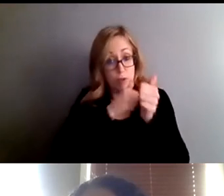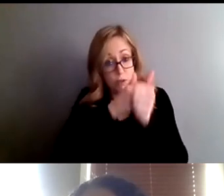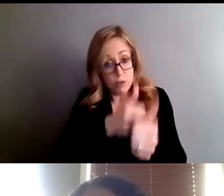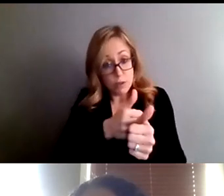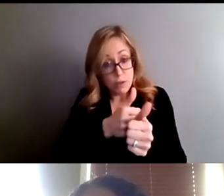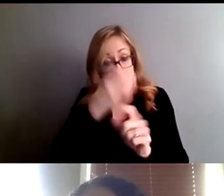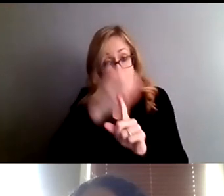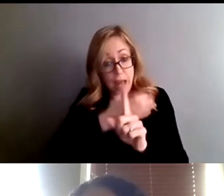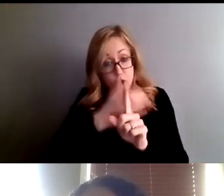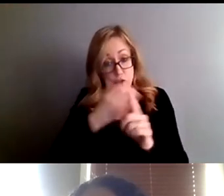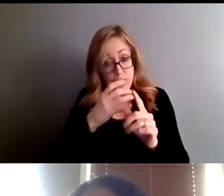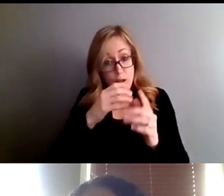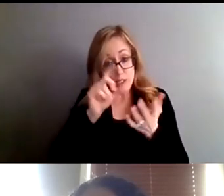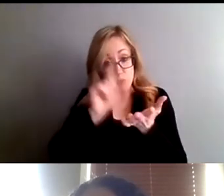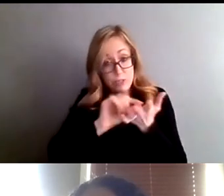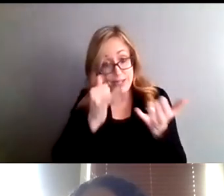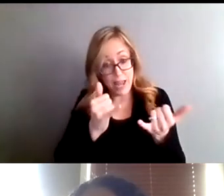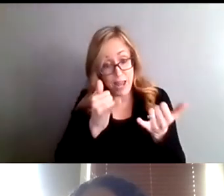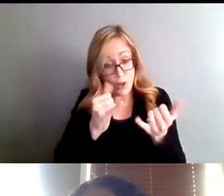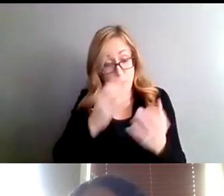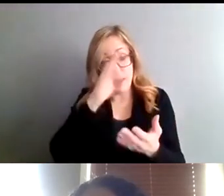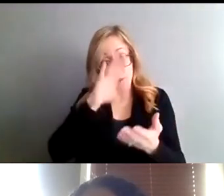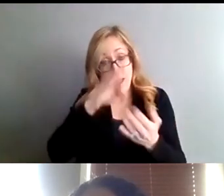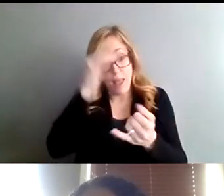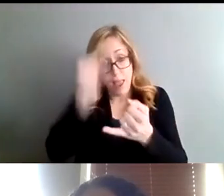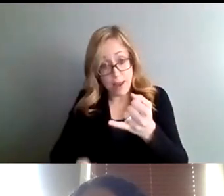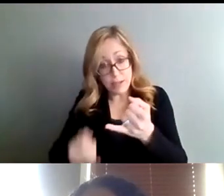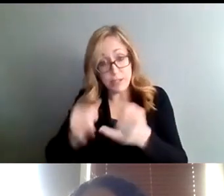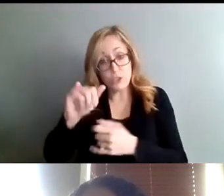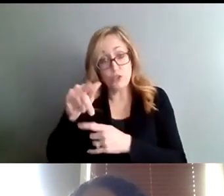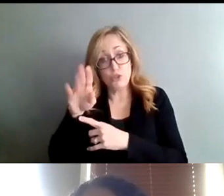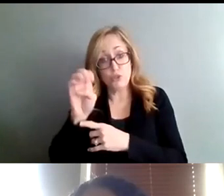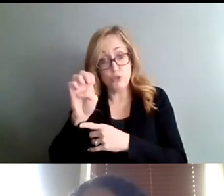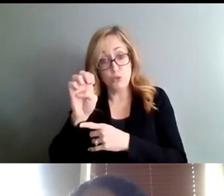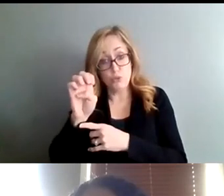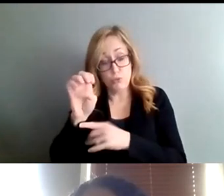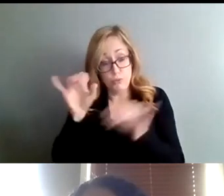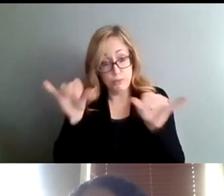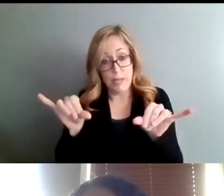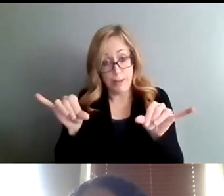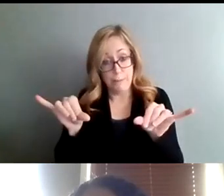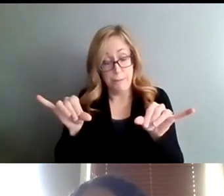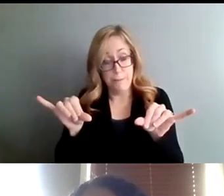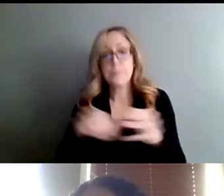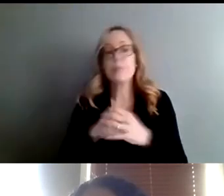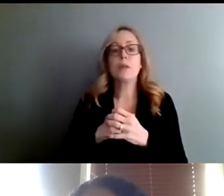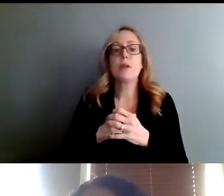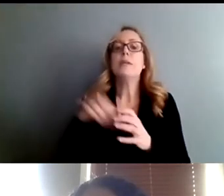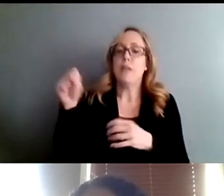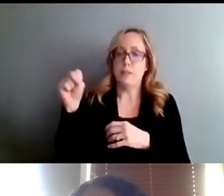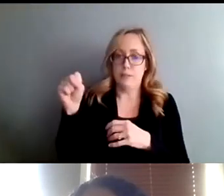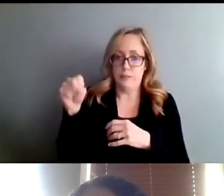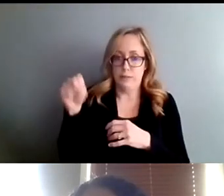currently printed and ending the school year in June like we usually do. Yes, the answer to that is yes, the current